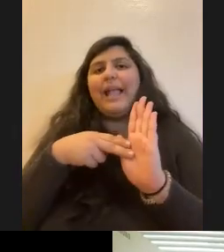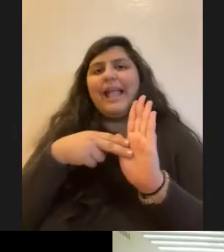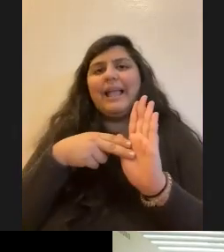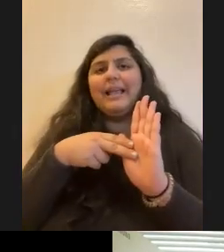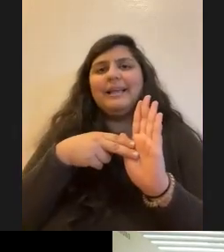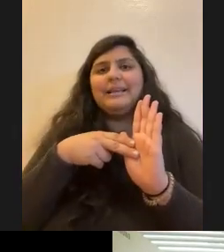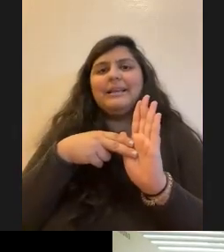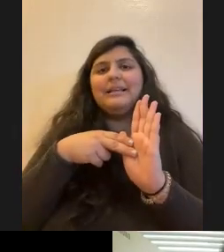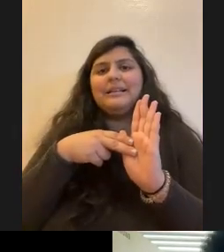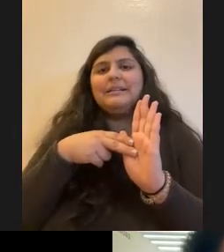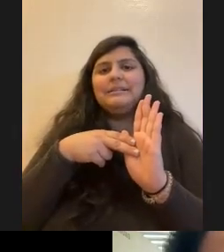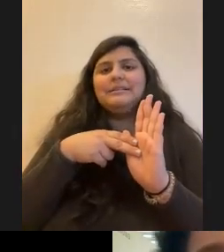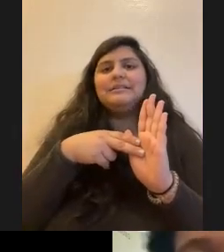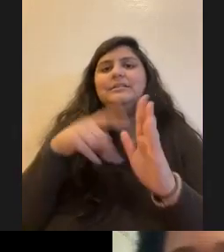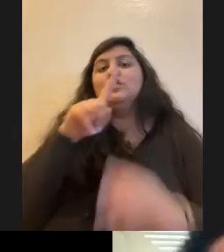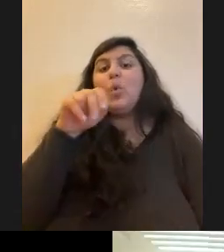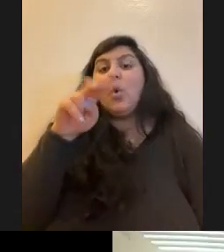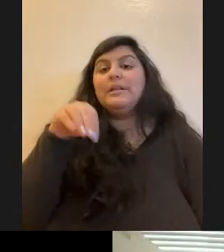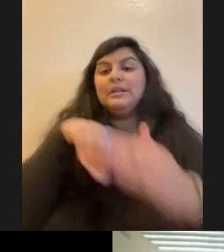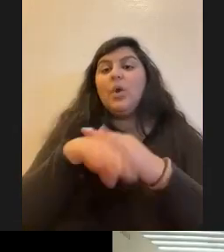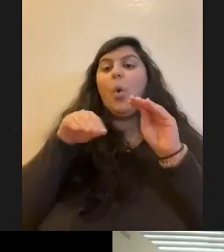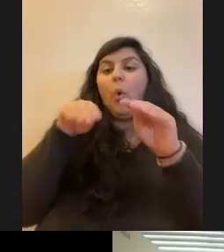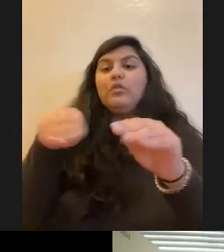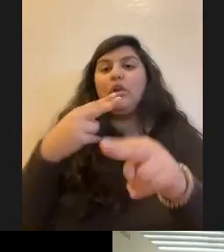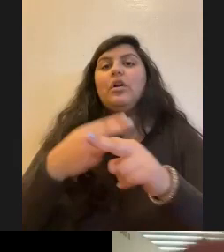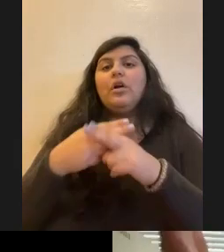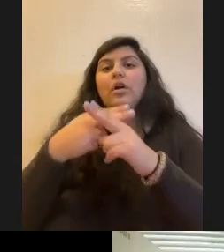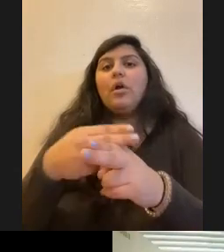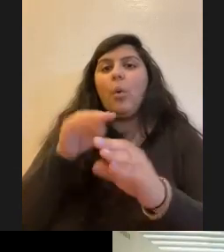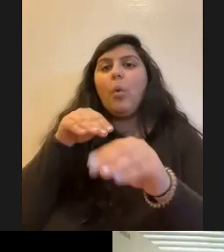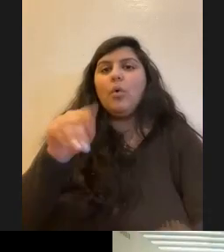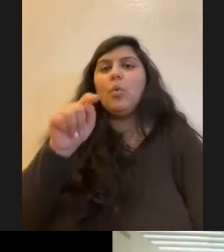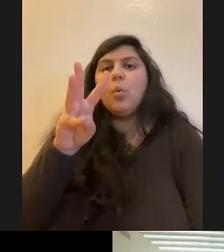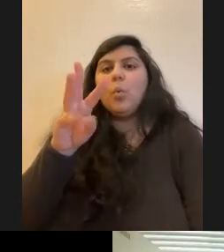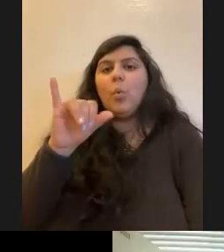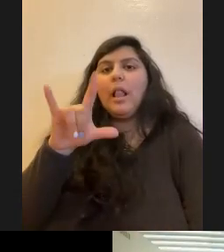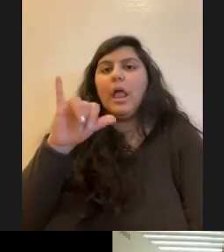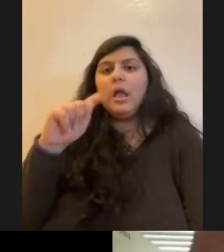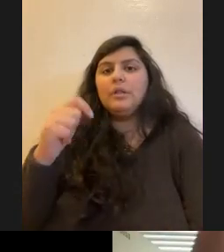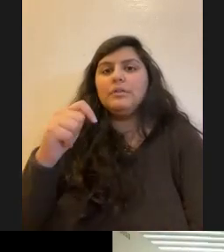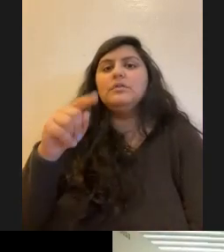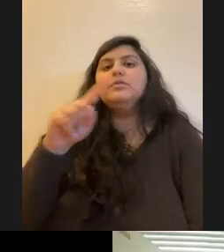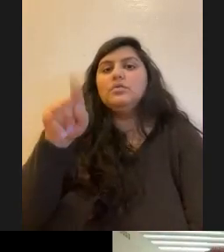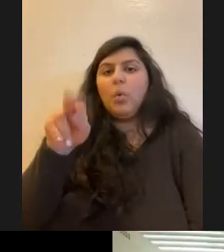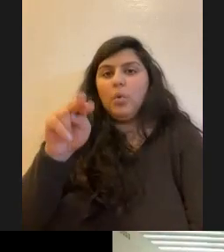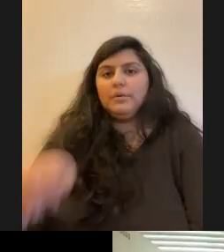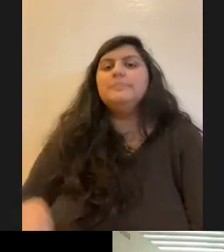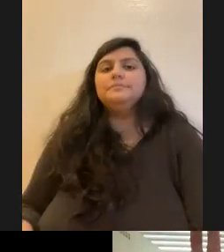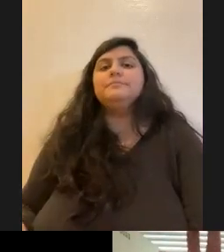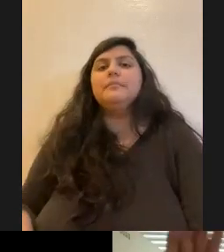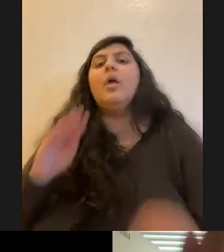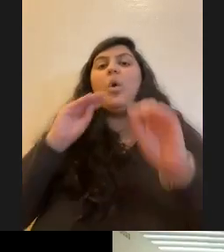is a zone in the ocean called the Ocean Twilight Zone. And it kind of goes like the layers of the